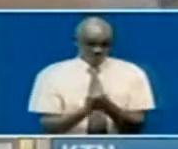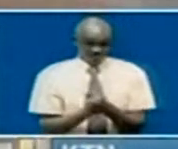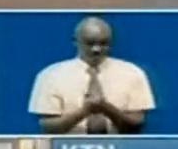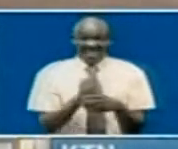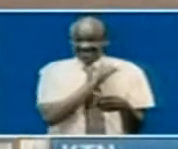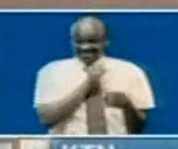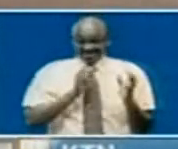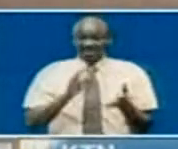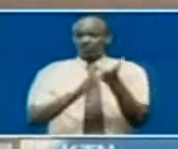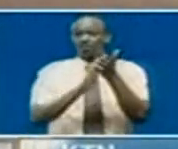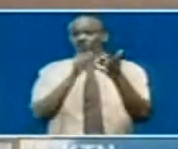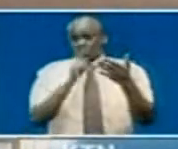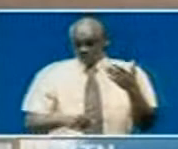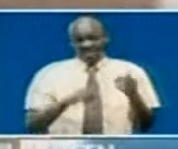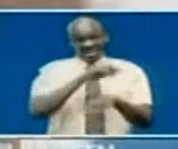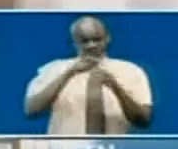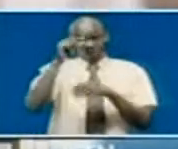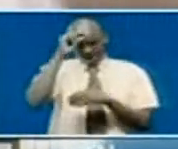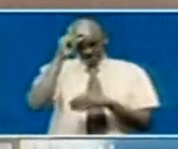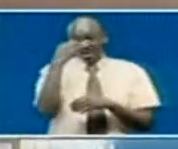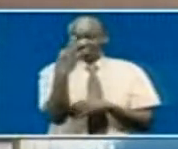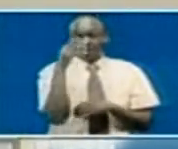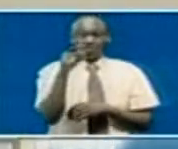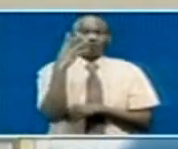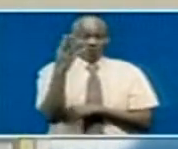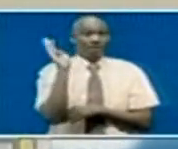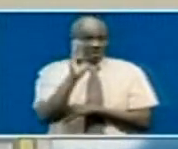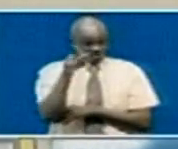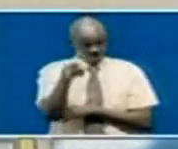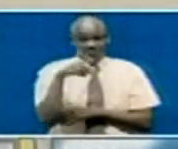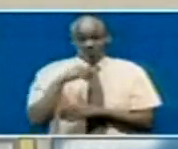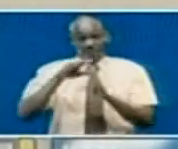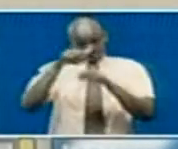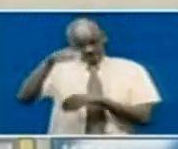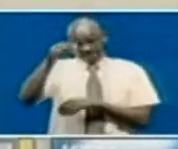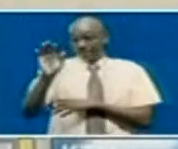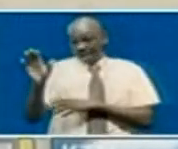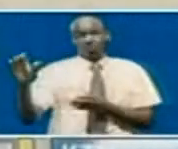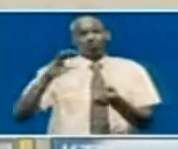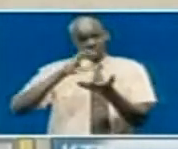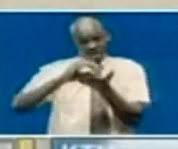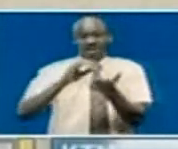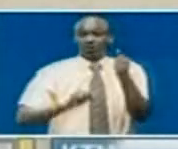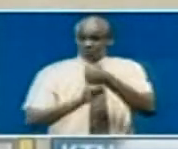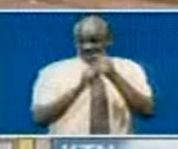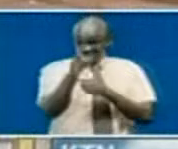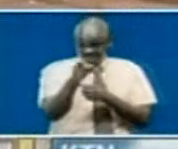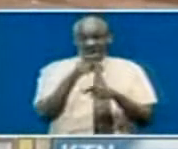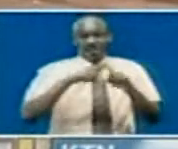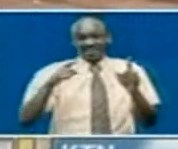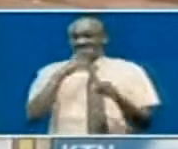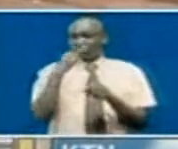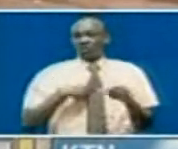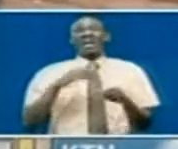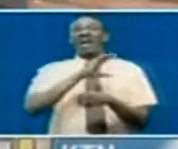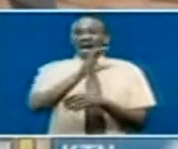Senators had proposed that the national government spend 3.4 billion shillings from its budget to fund the hospitals, but MPs wanted the counties to